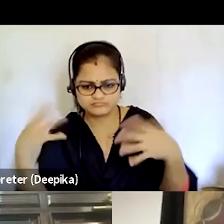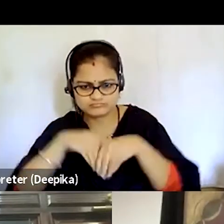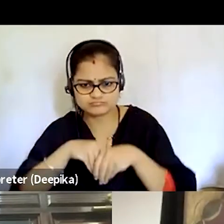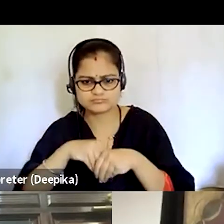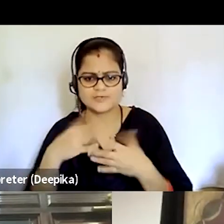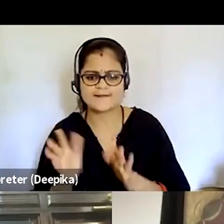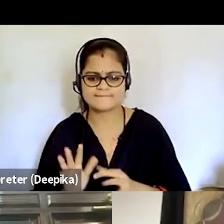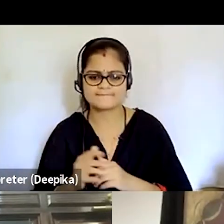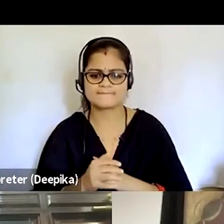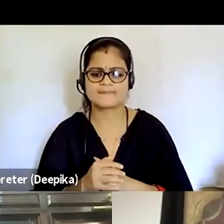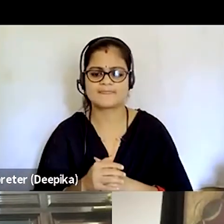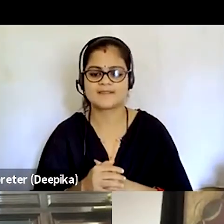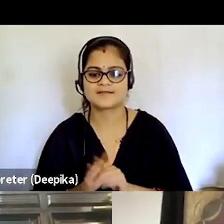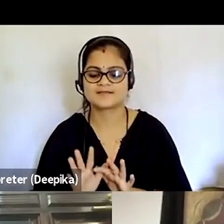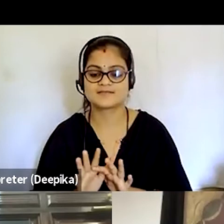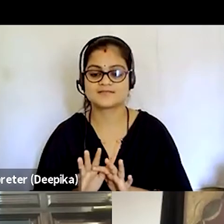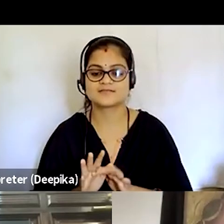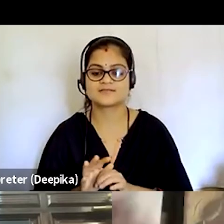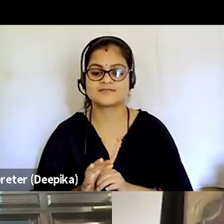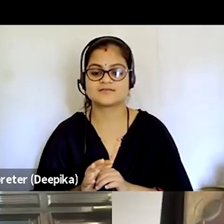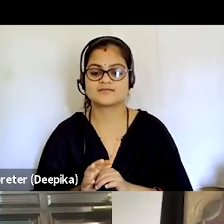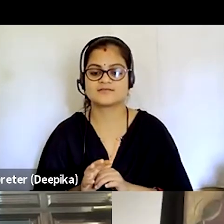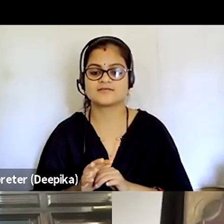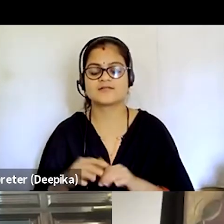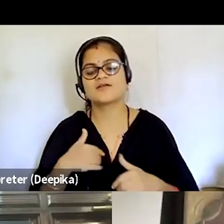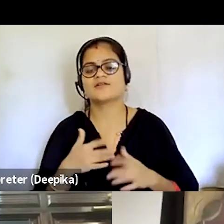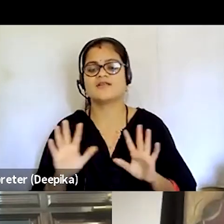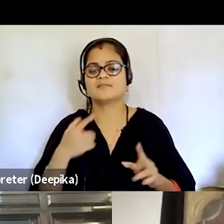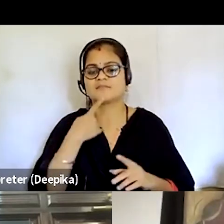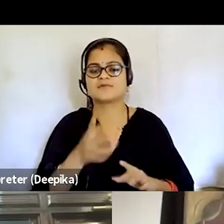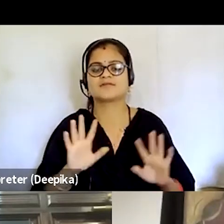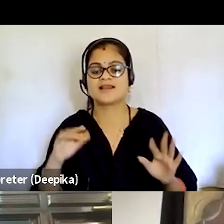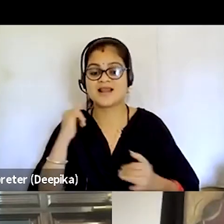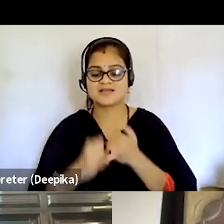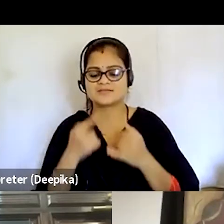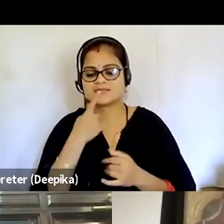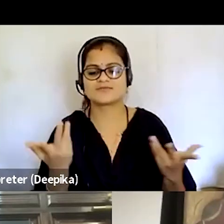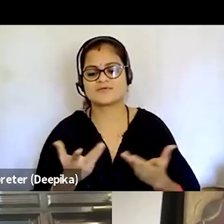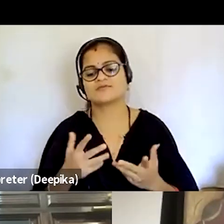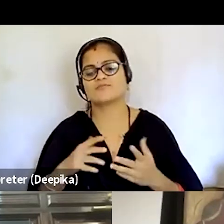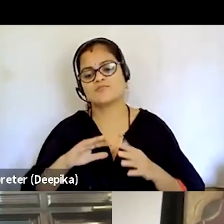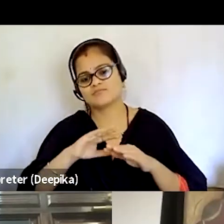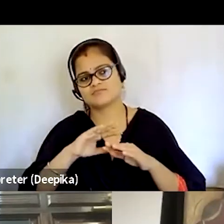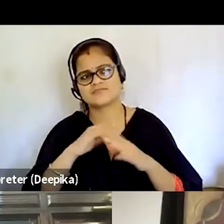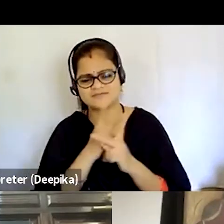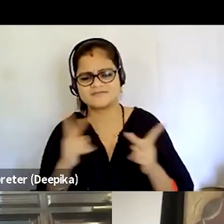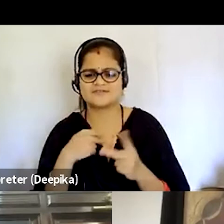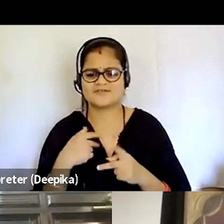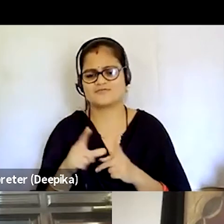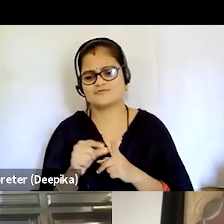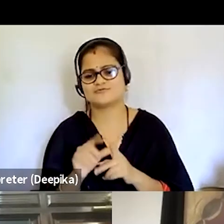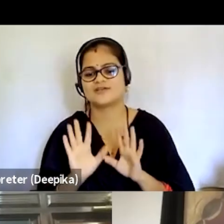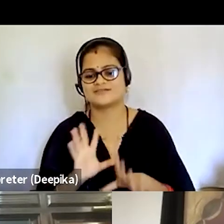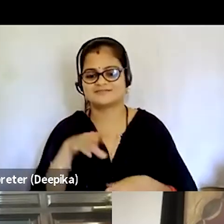us the justification of being able to do everything. So yeah, Lovely. yeah. So that was what it was.